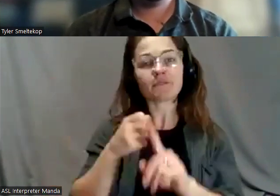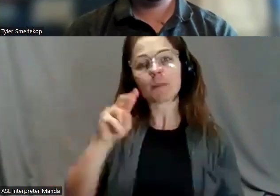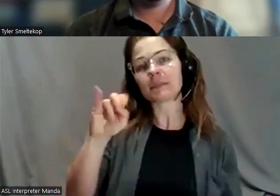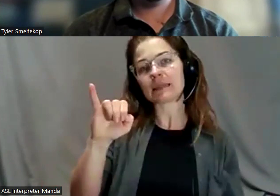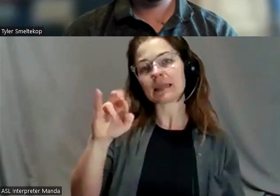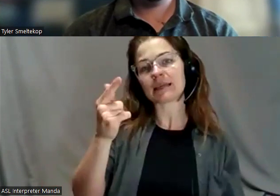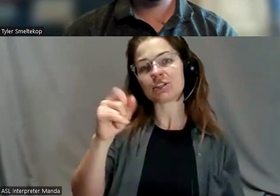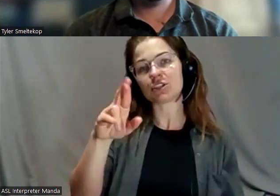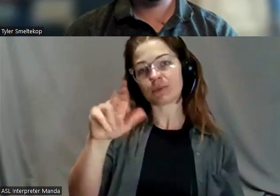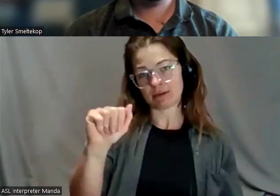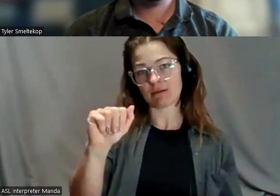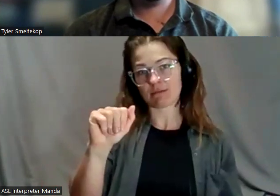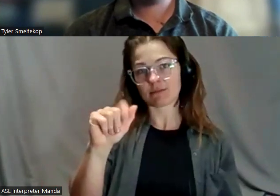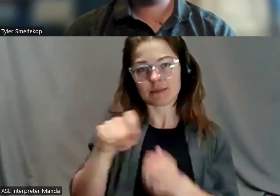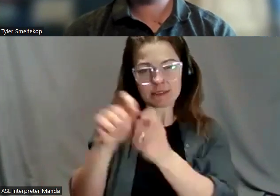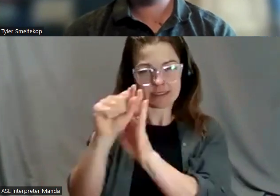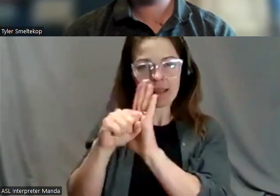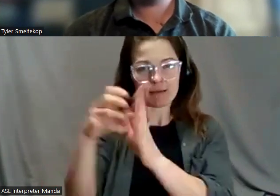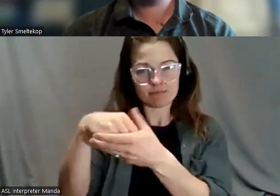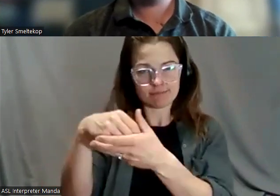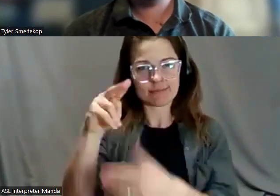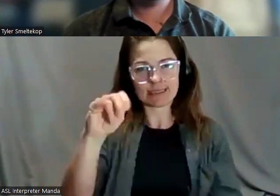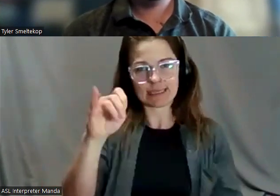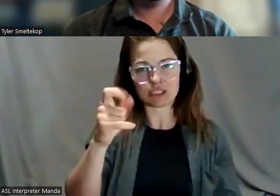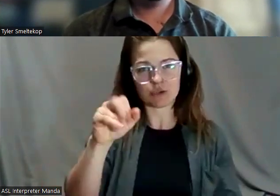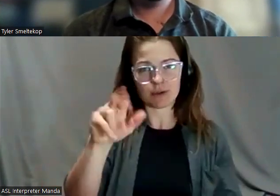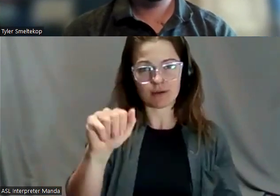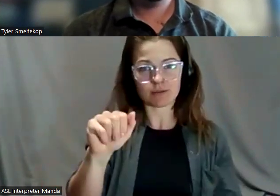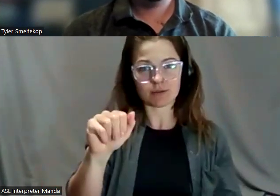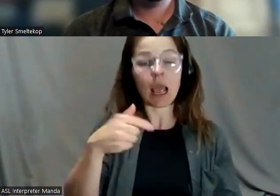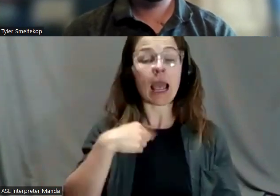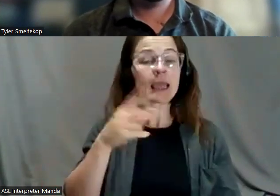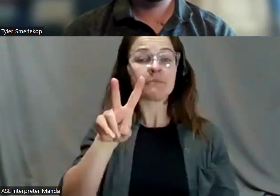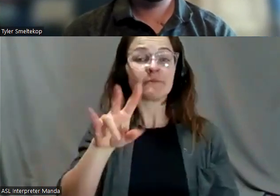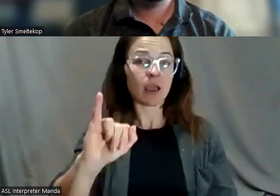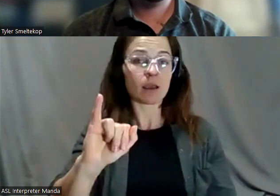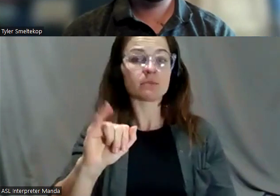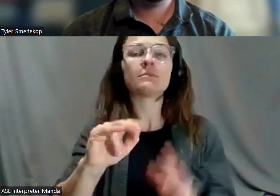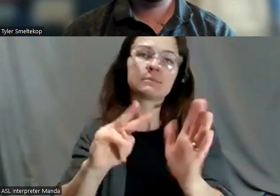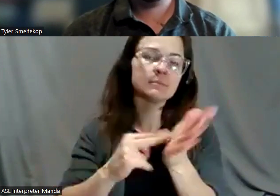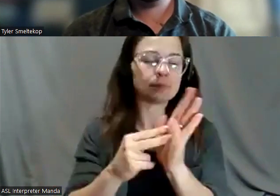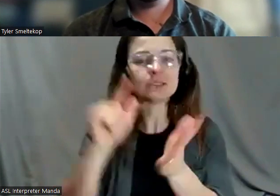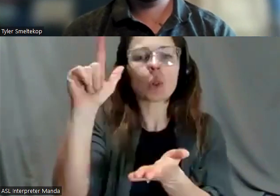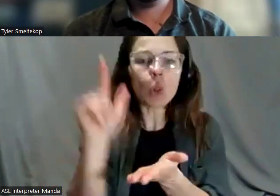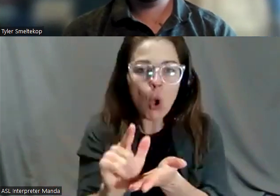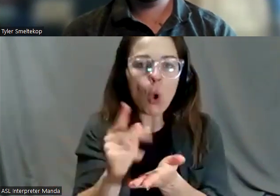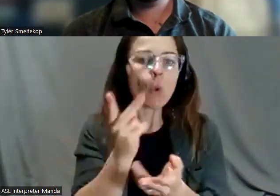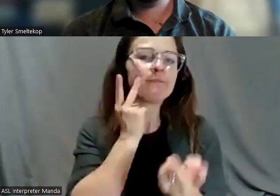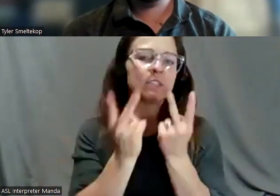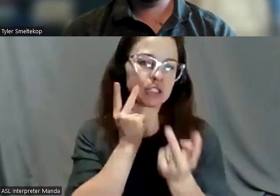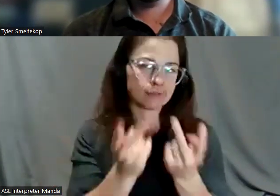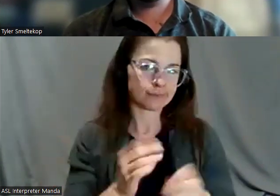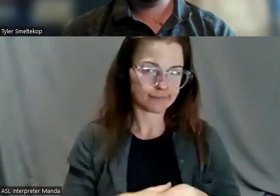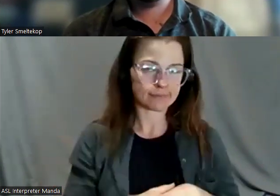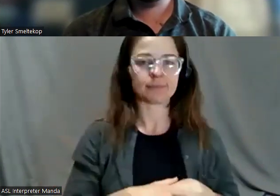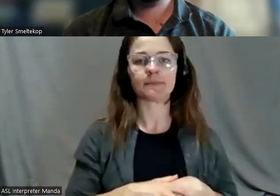Nigeria, specifically. And I am visually impaired, so that means I have low vision. And I think